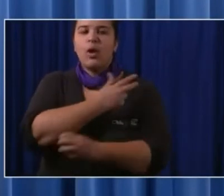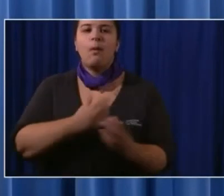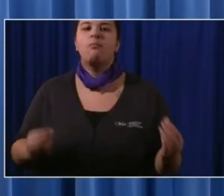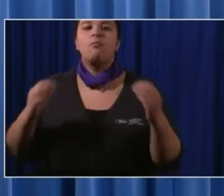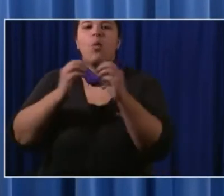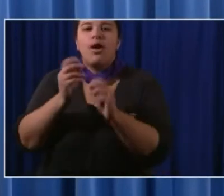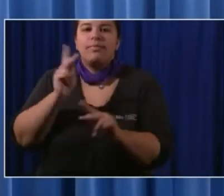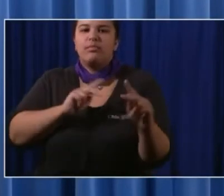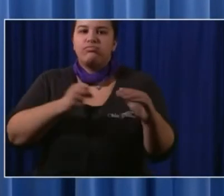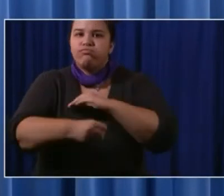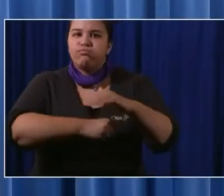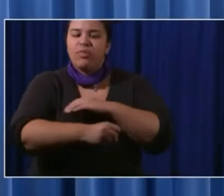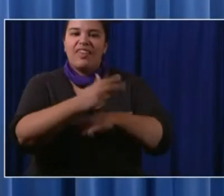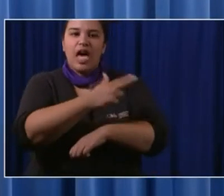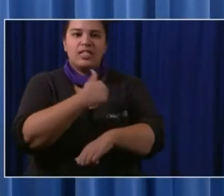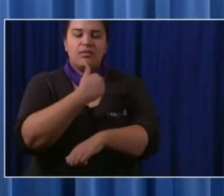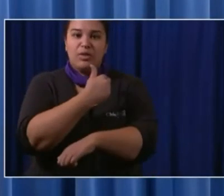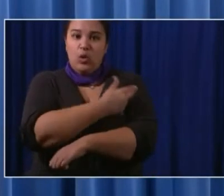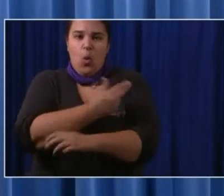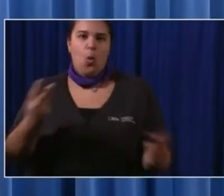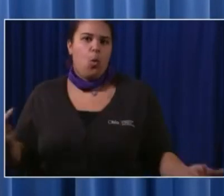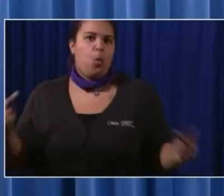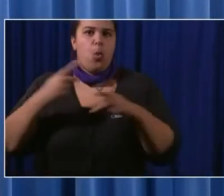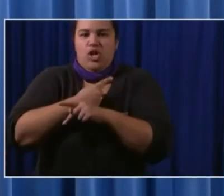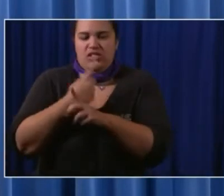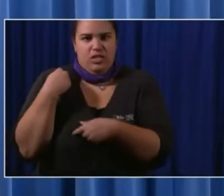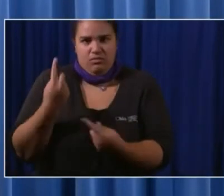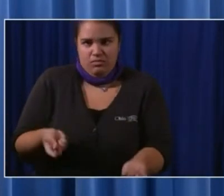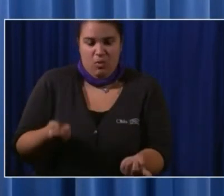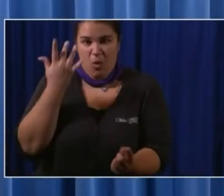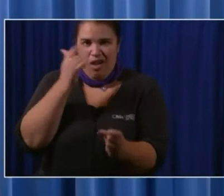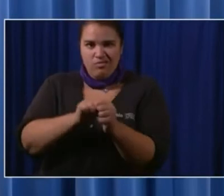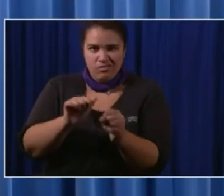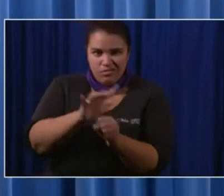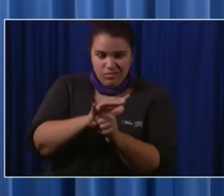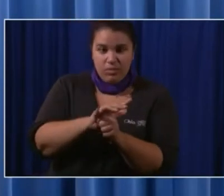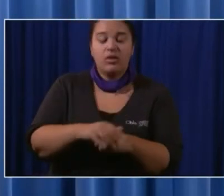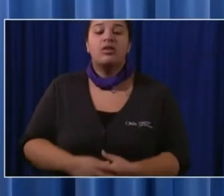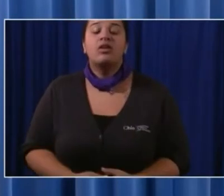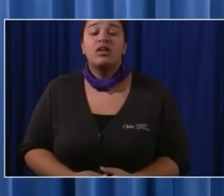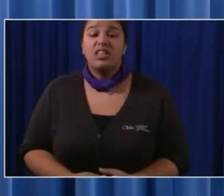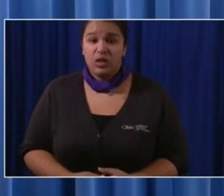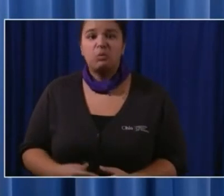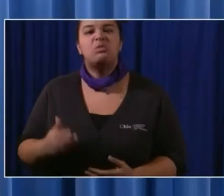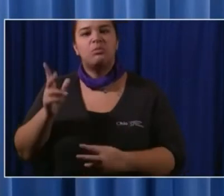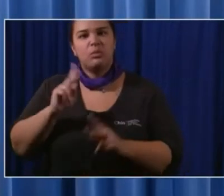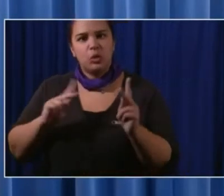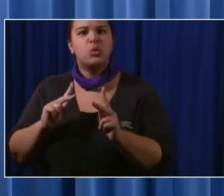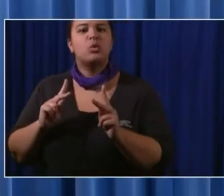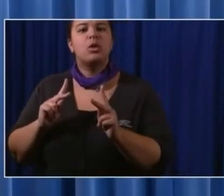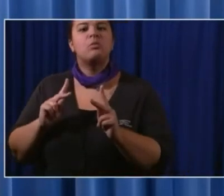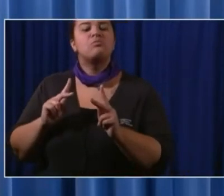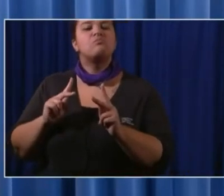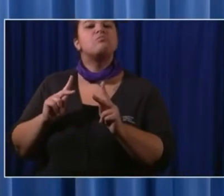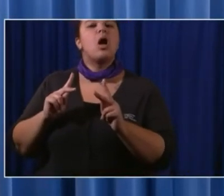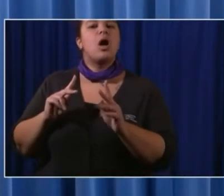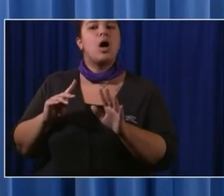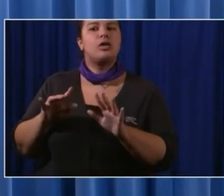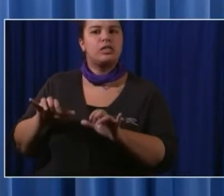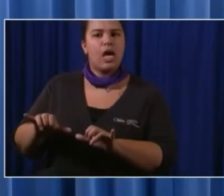pandemic. For one, are hospitals equipped to shoulder this load? And two, is there any reason to believe that that rate or that number